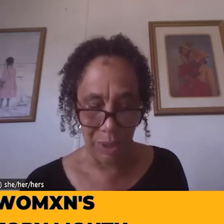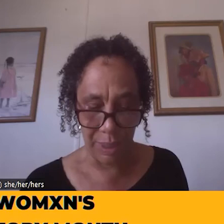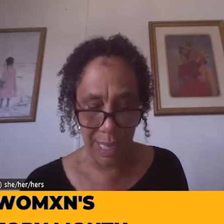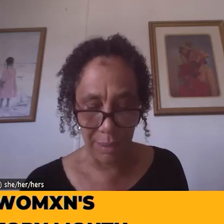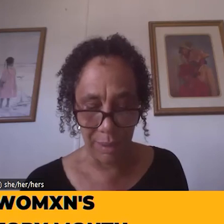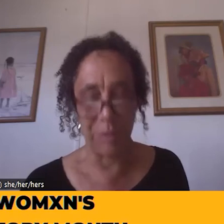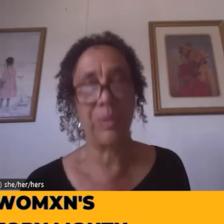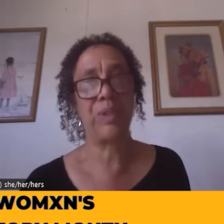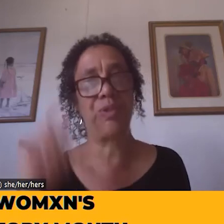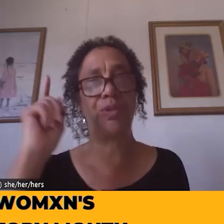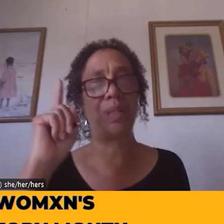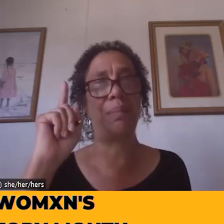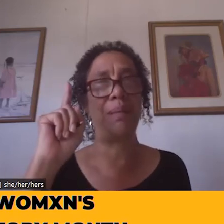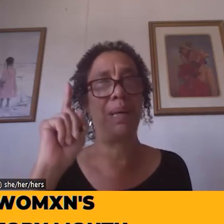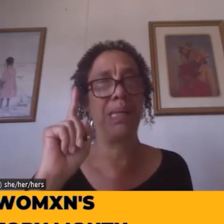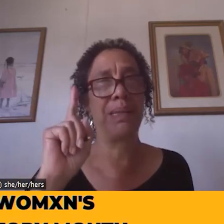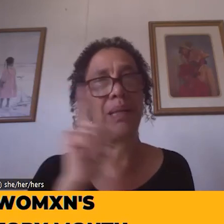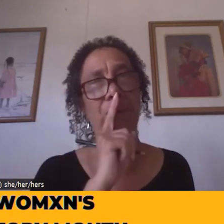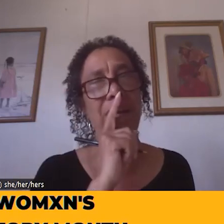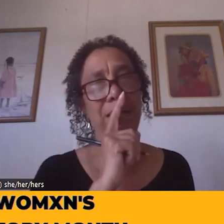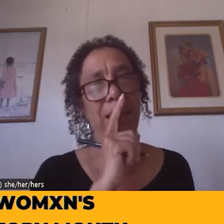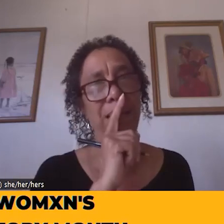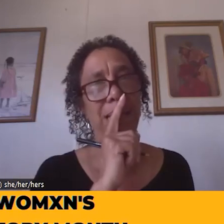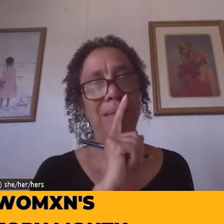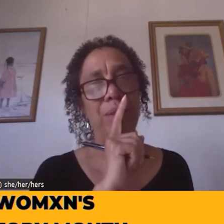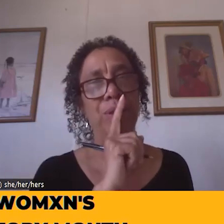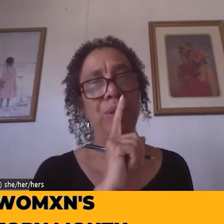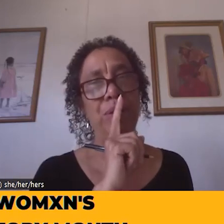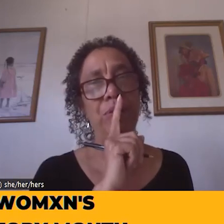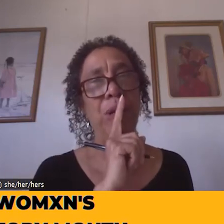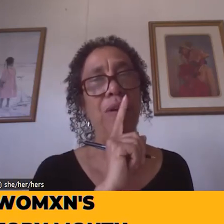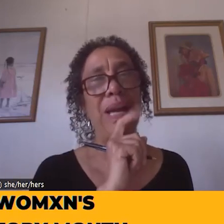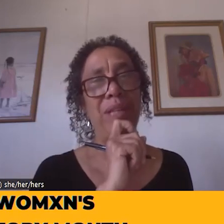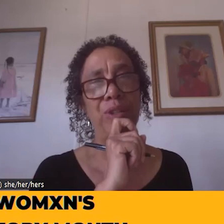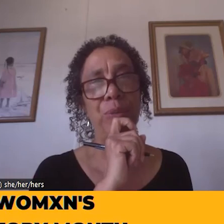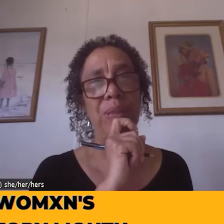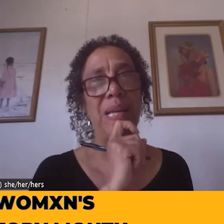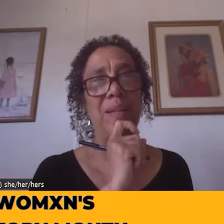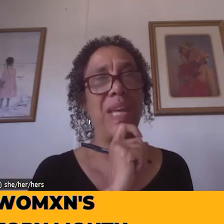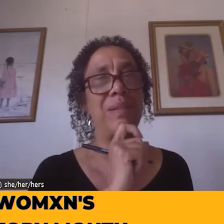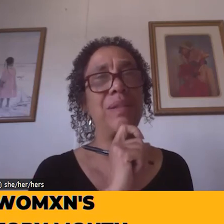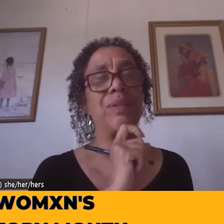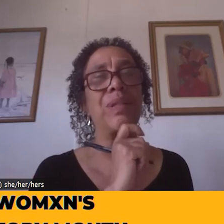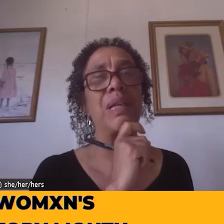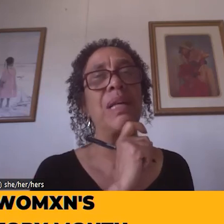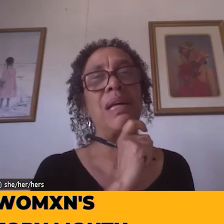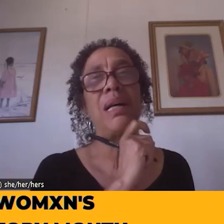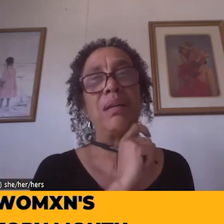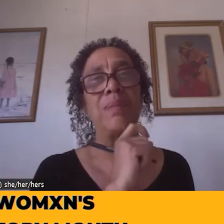you mentioned the counselors, which tricked in my mind. I was like, right, yeah, the counselors too. We already have an issue with not enough